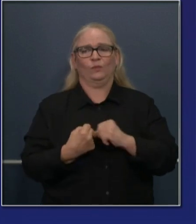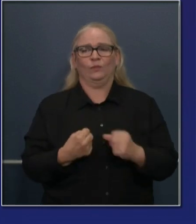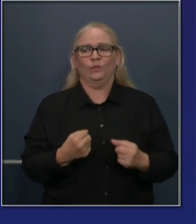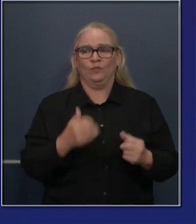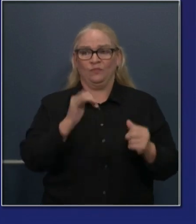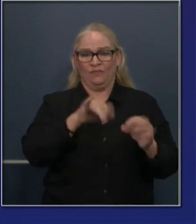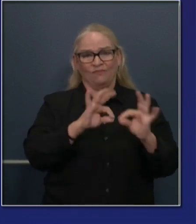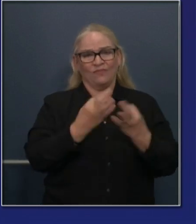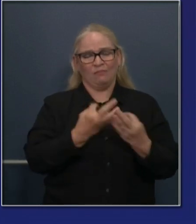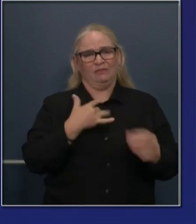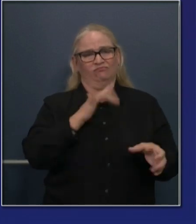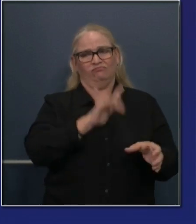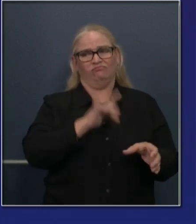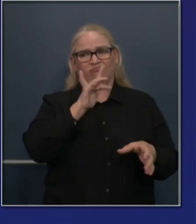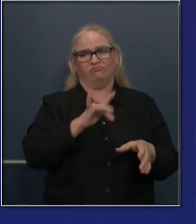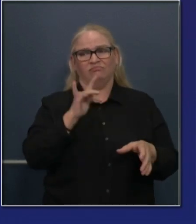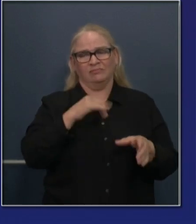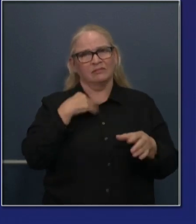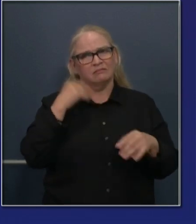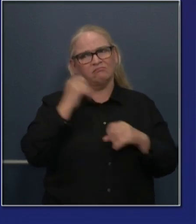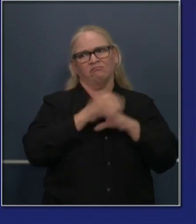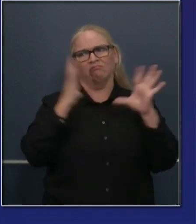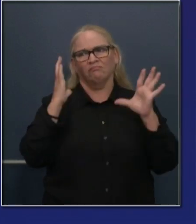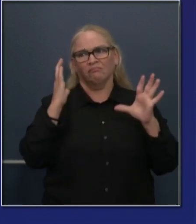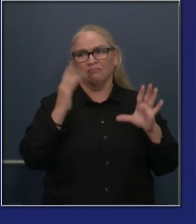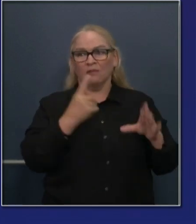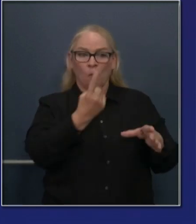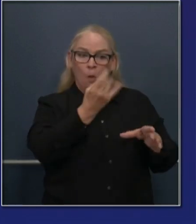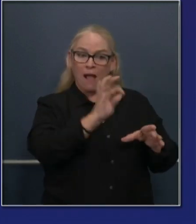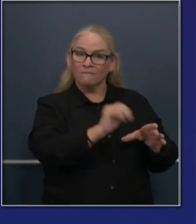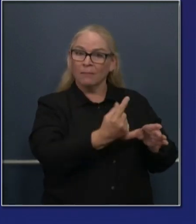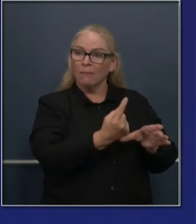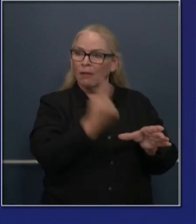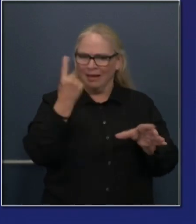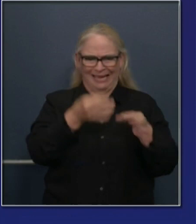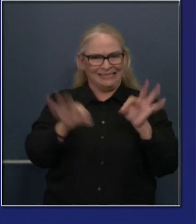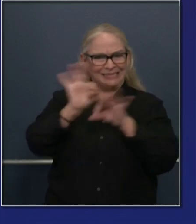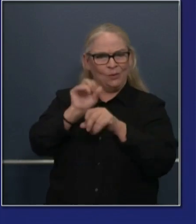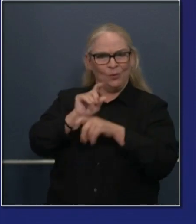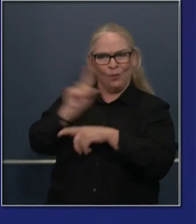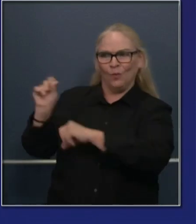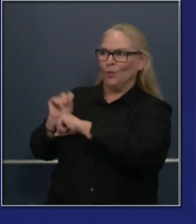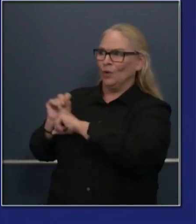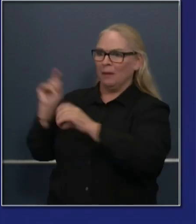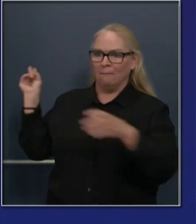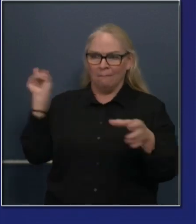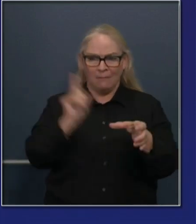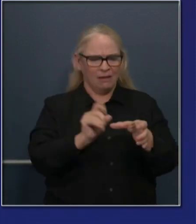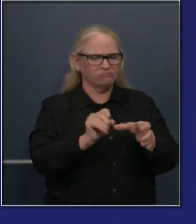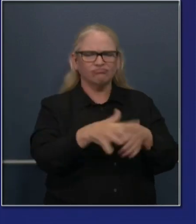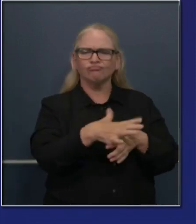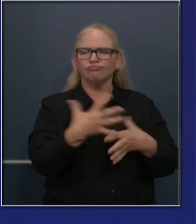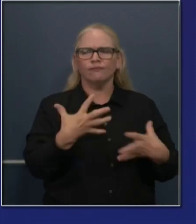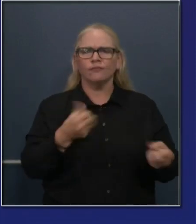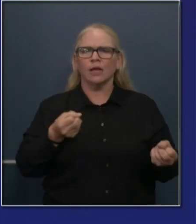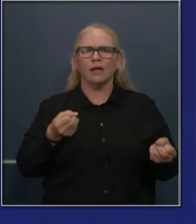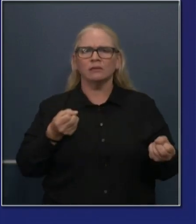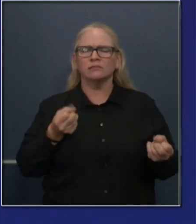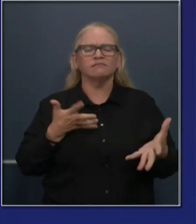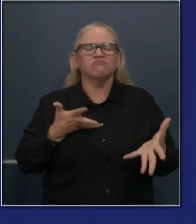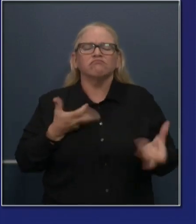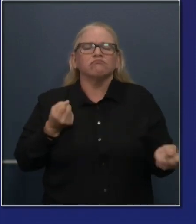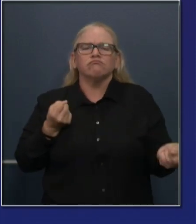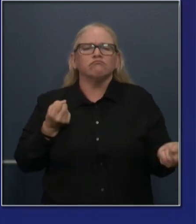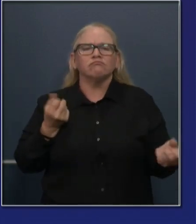the exposure in that instance. What are we doing for those folks that are out there as bus drivers and folks out there as